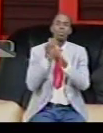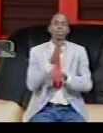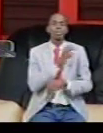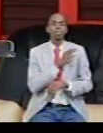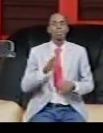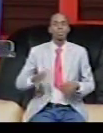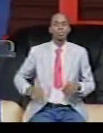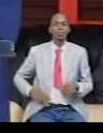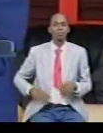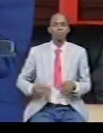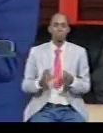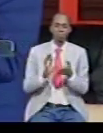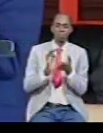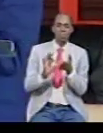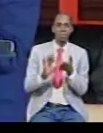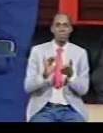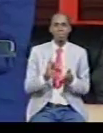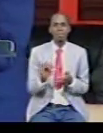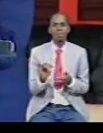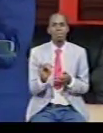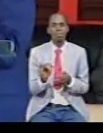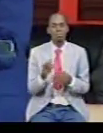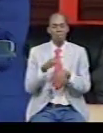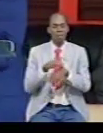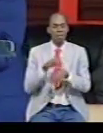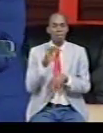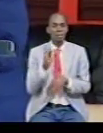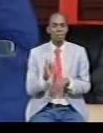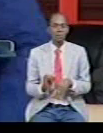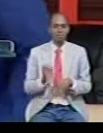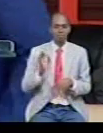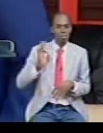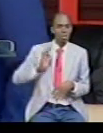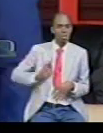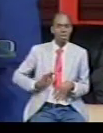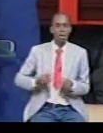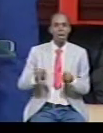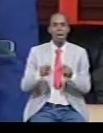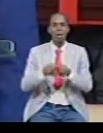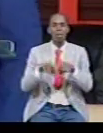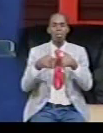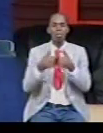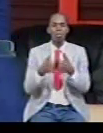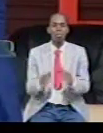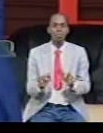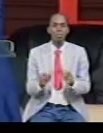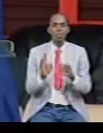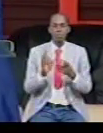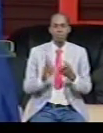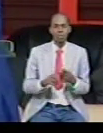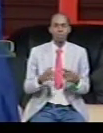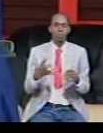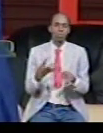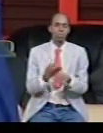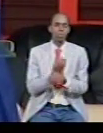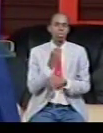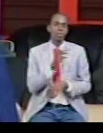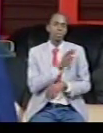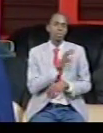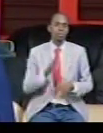Christ. Counting earthly gain as loss to win